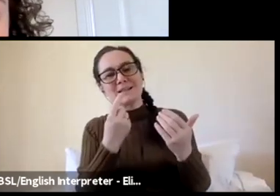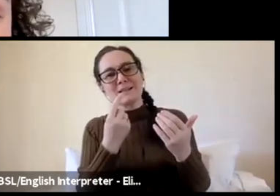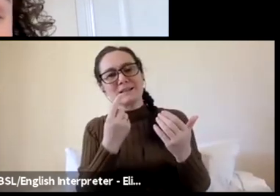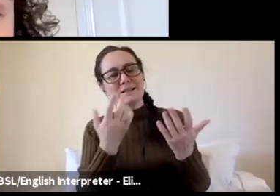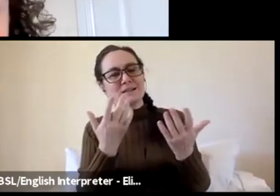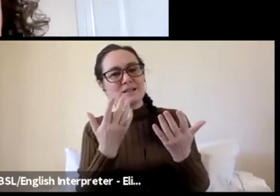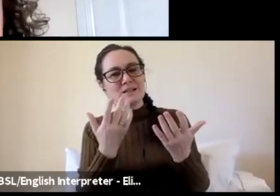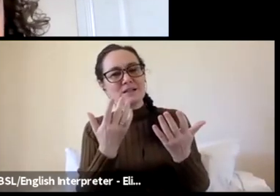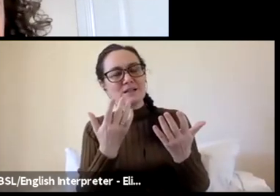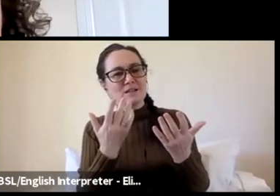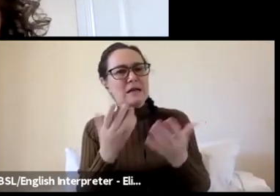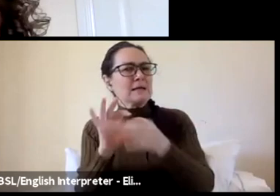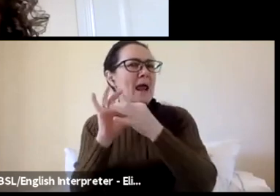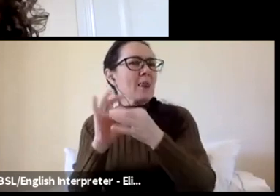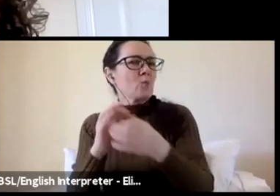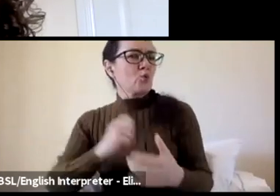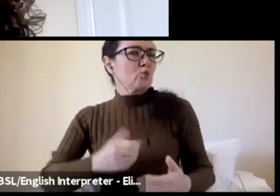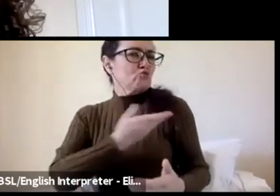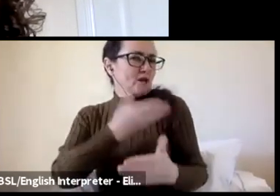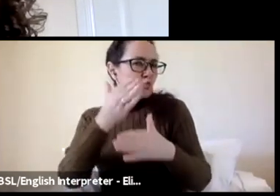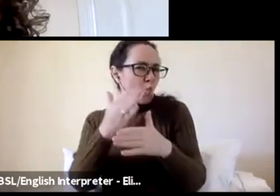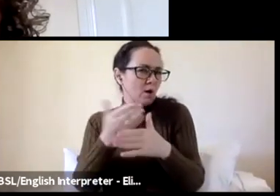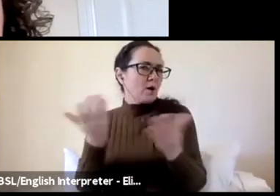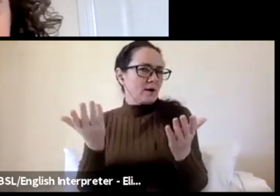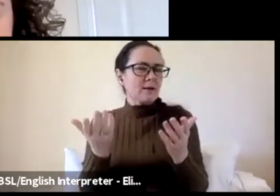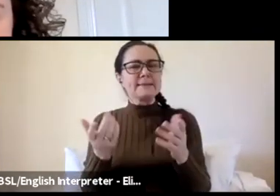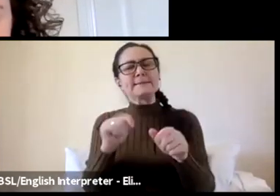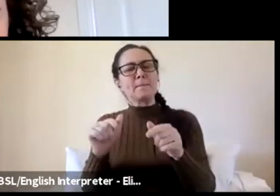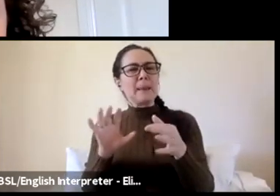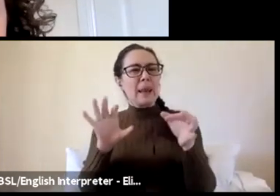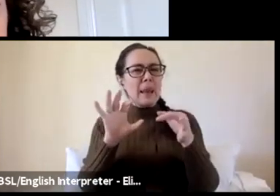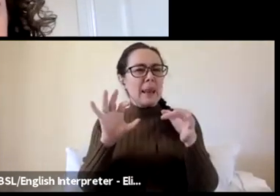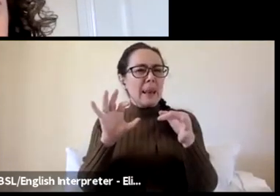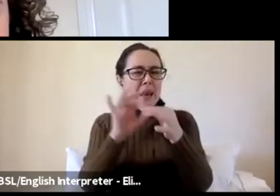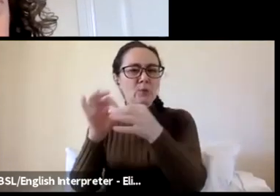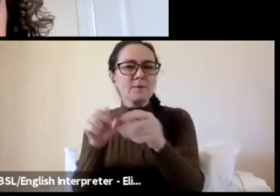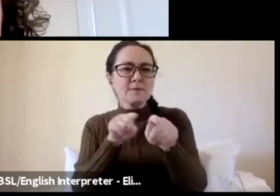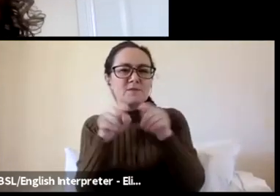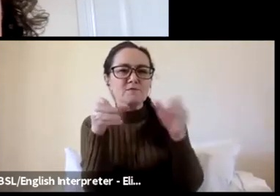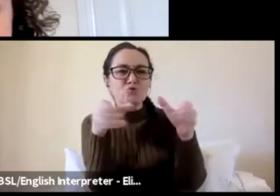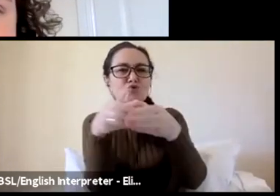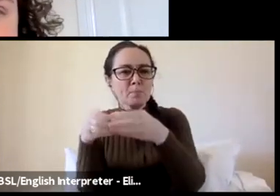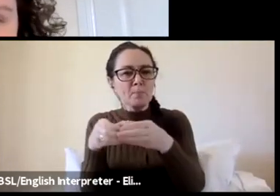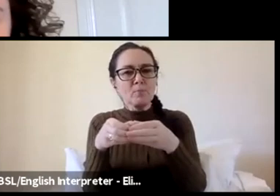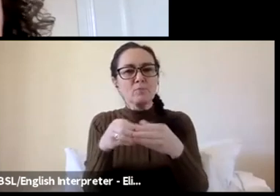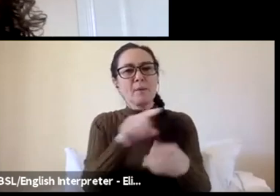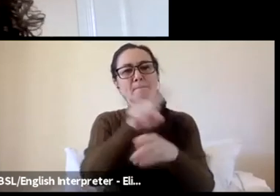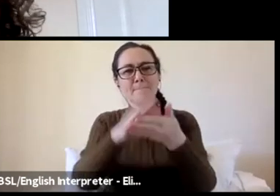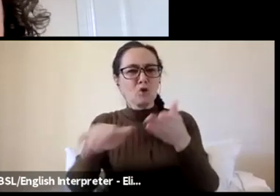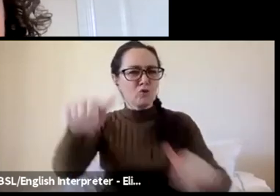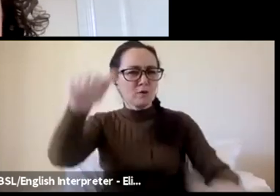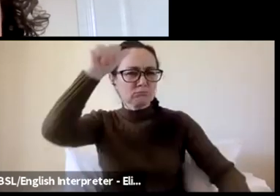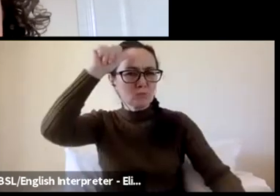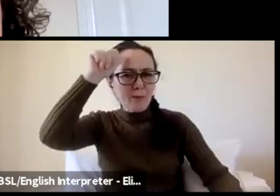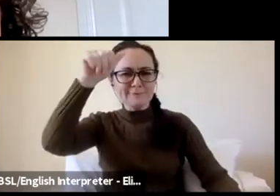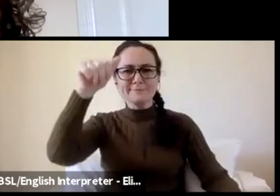with doing human rights work and maybe for specific groups of people. So that's excellent. You will have lots of knowledge and expertise to share